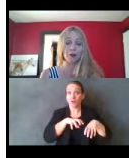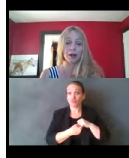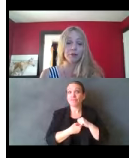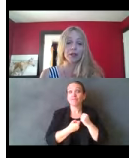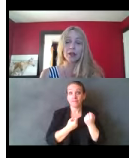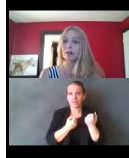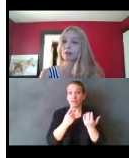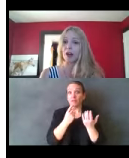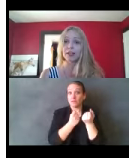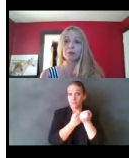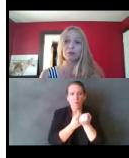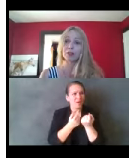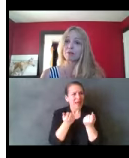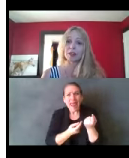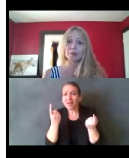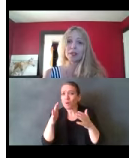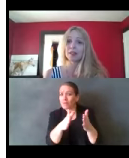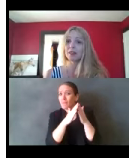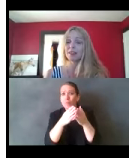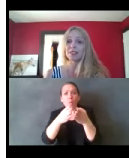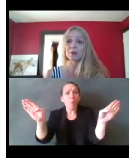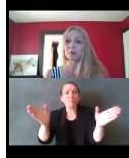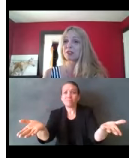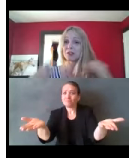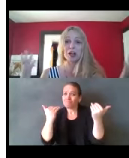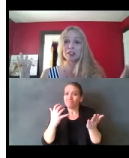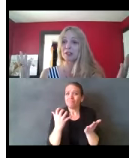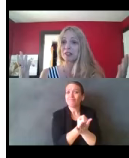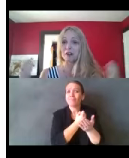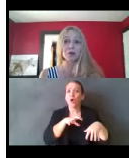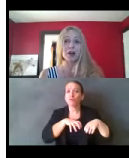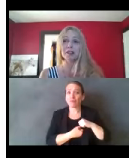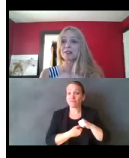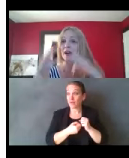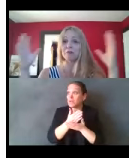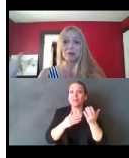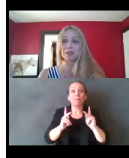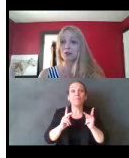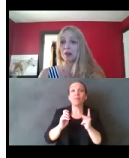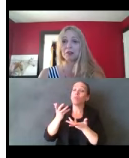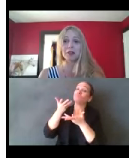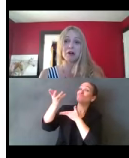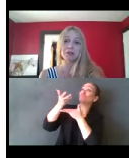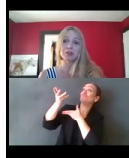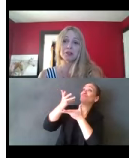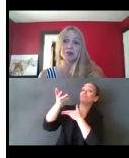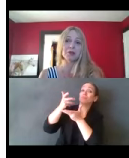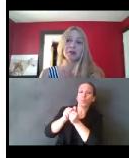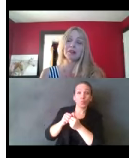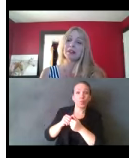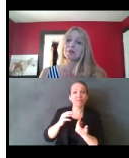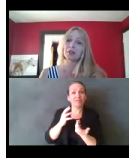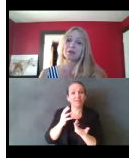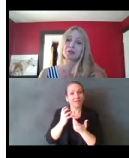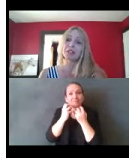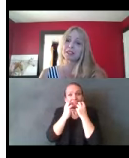their program. Talking with friends and family. Some people still talk to their loved ones, have maybe a shrine or an altar,